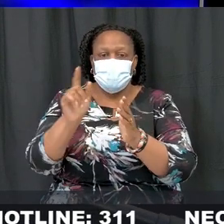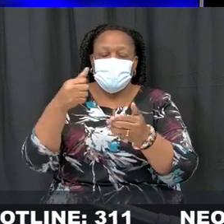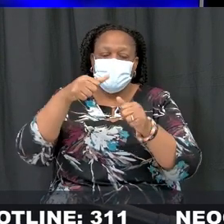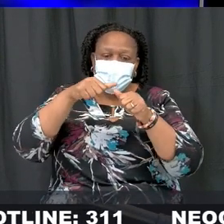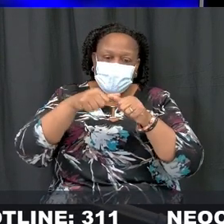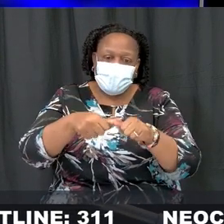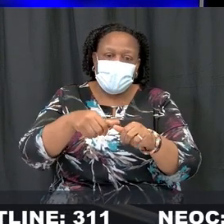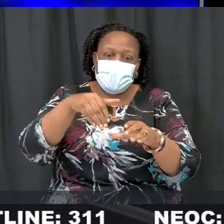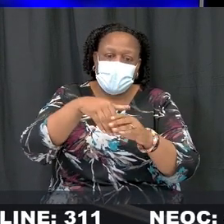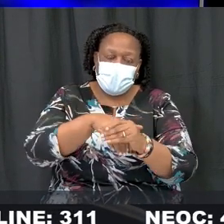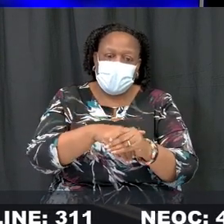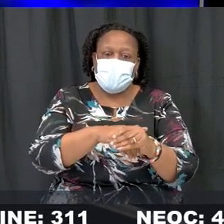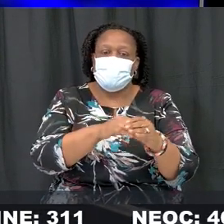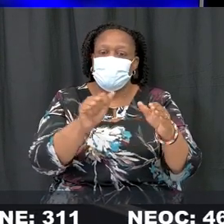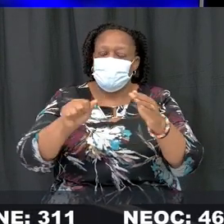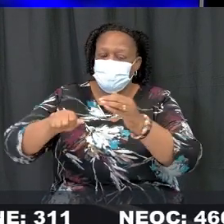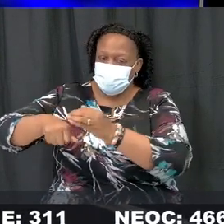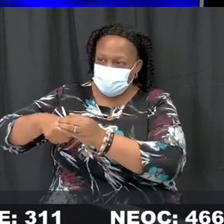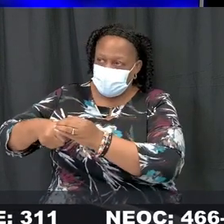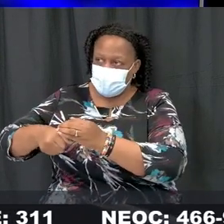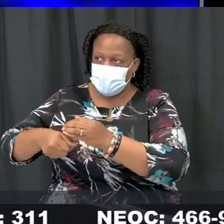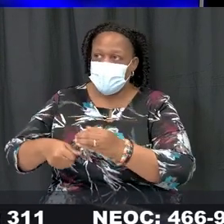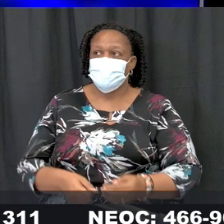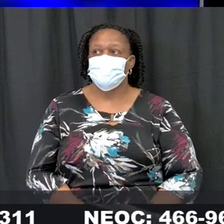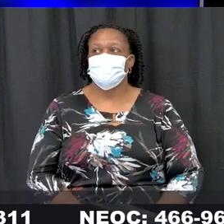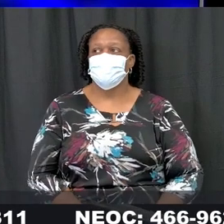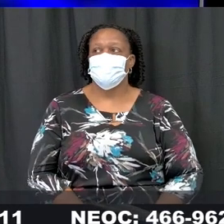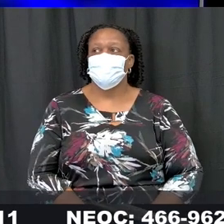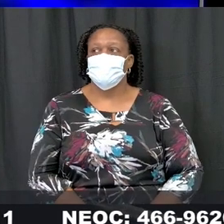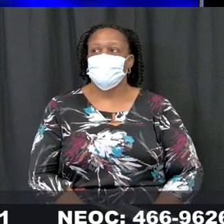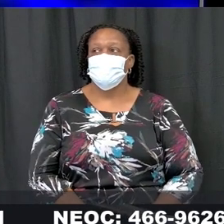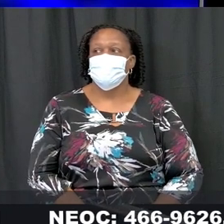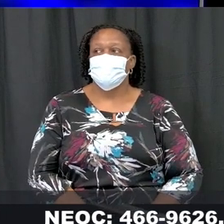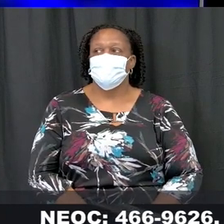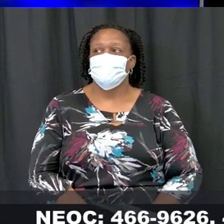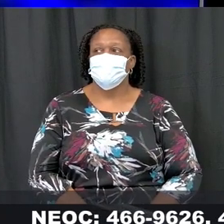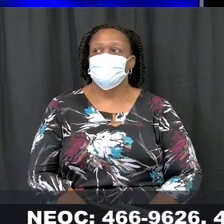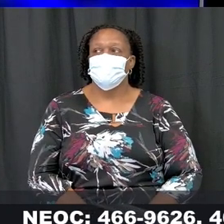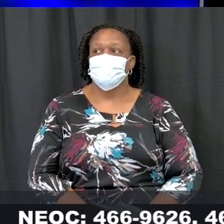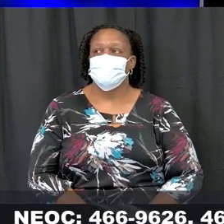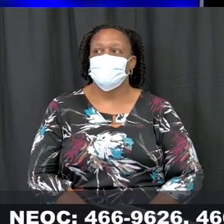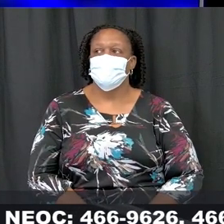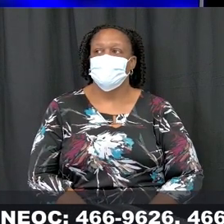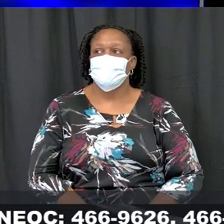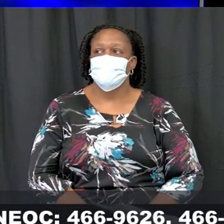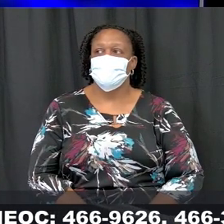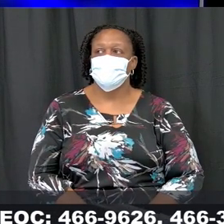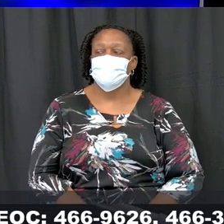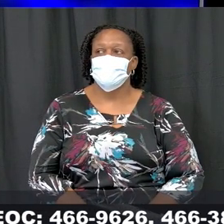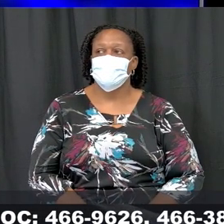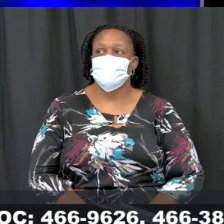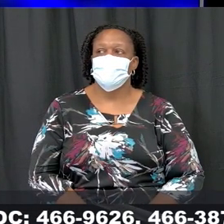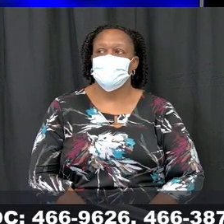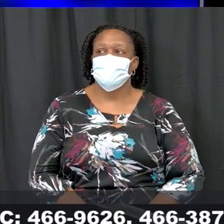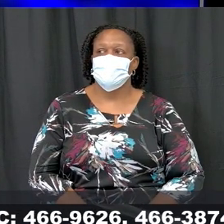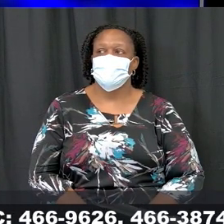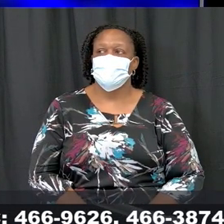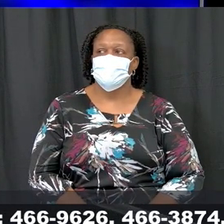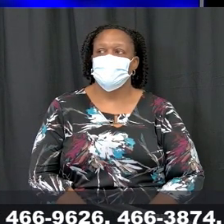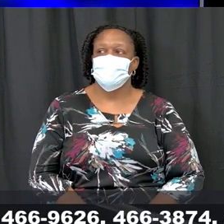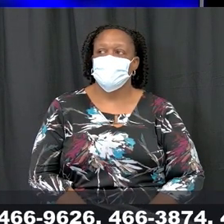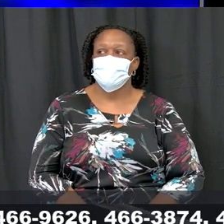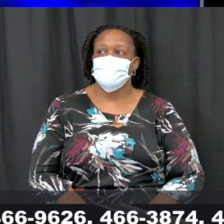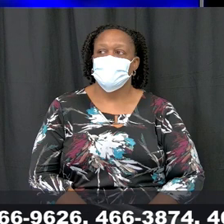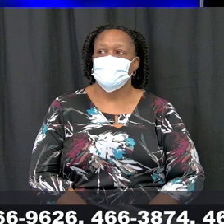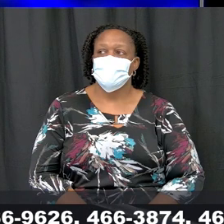Thank you for that question, Lezoy. If I understood correctly, you were saying that the person was asking whether or not they would be